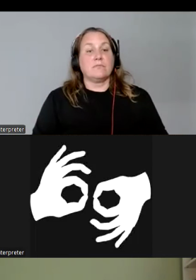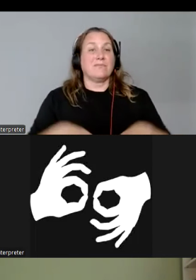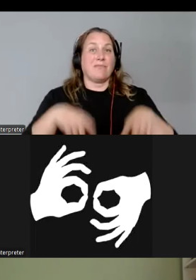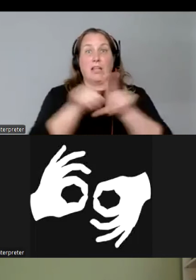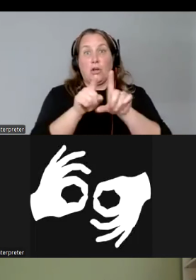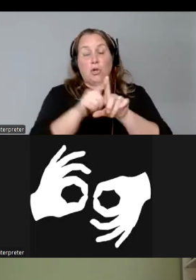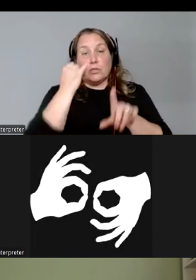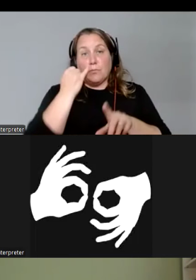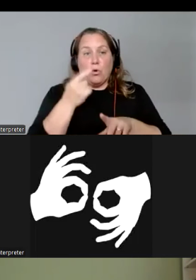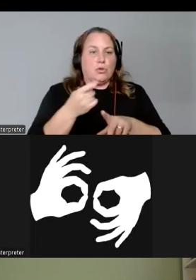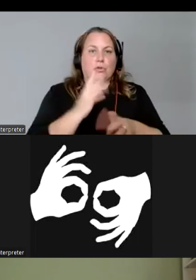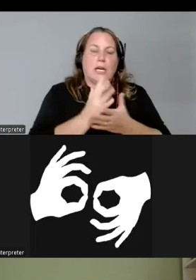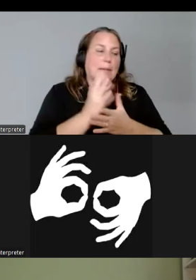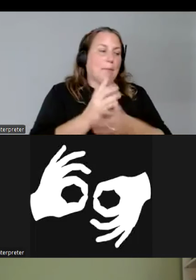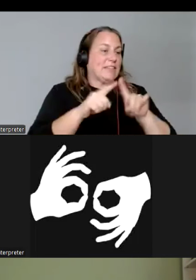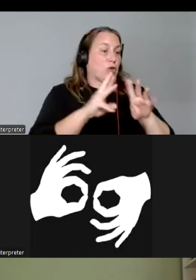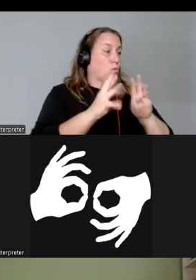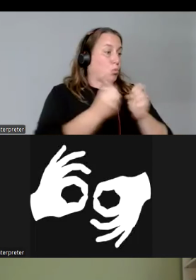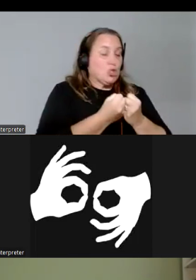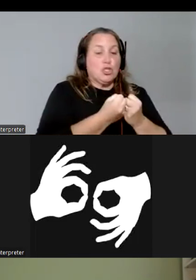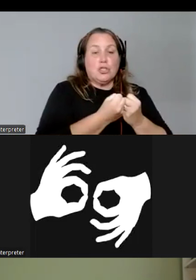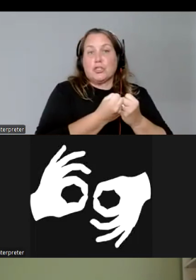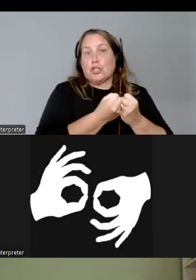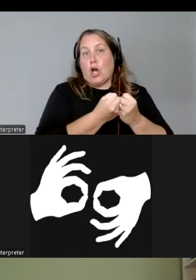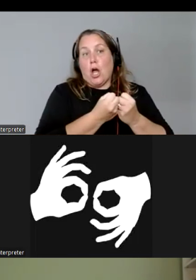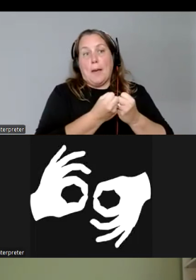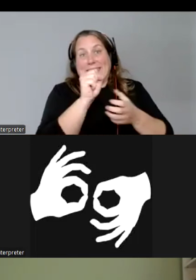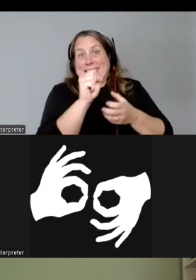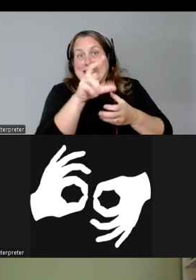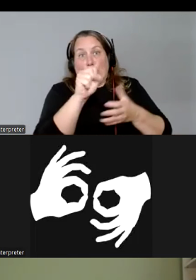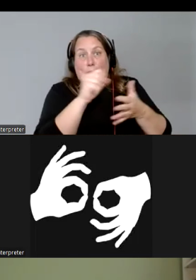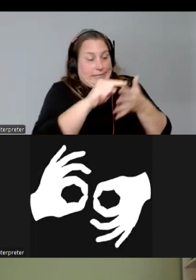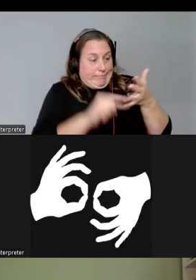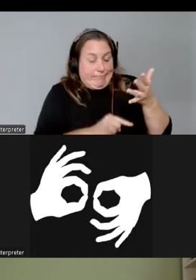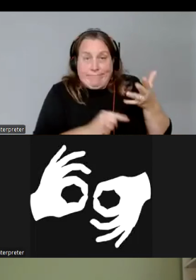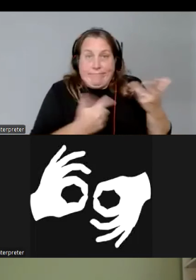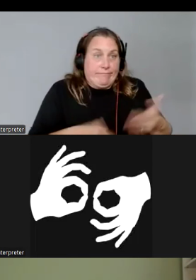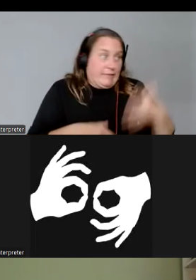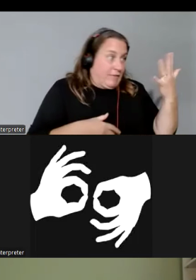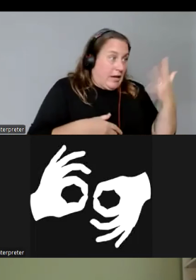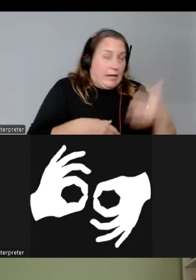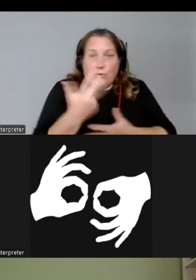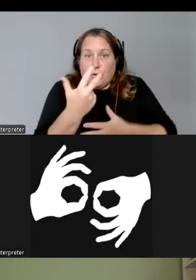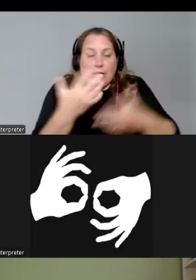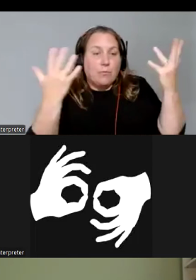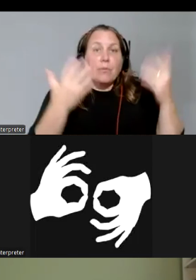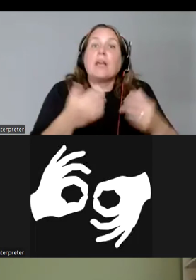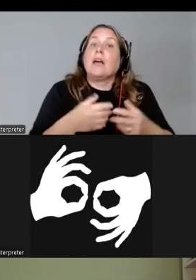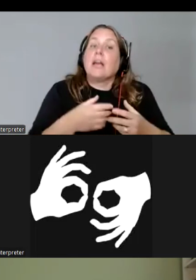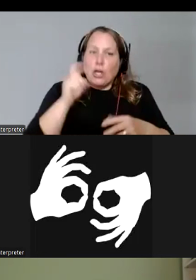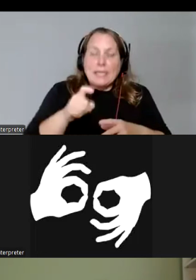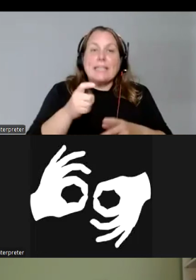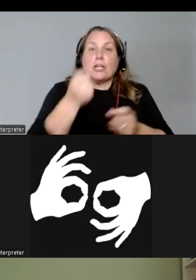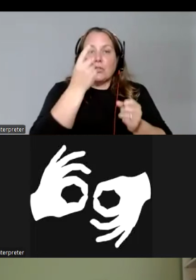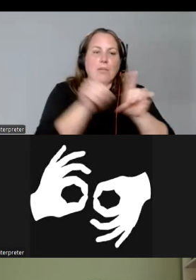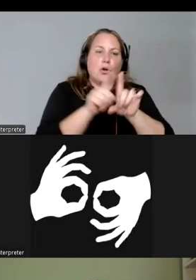talking about workshop series, how many theories, how much are you paying for each workshop to the artist if